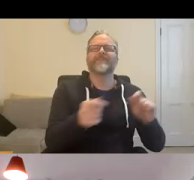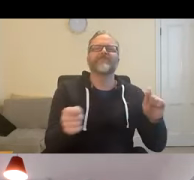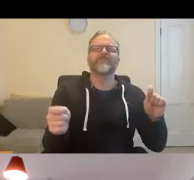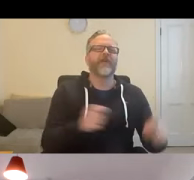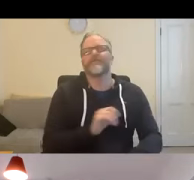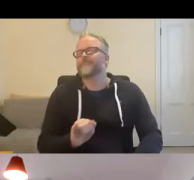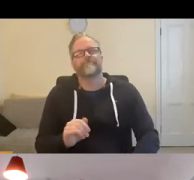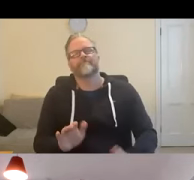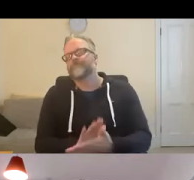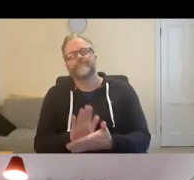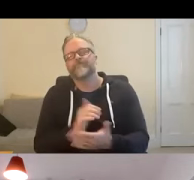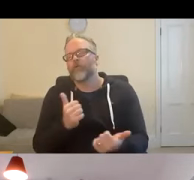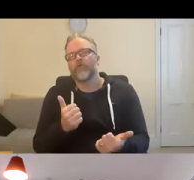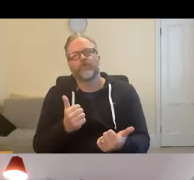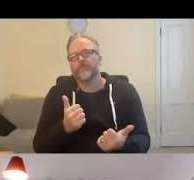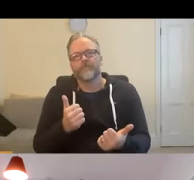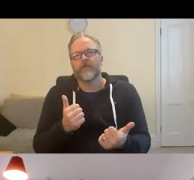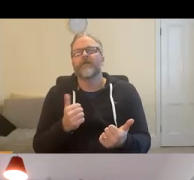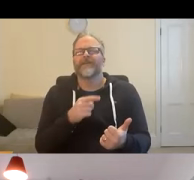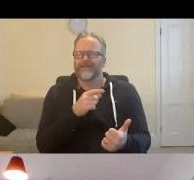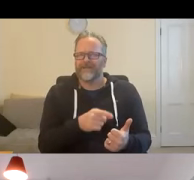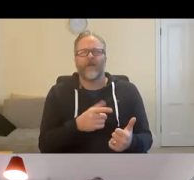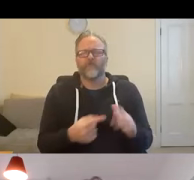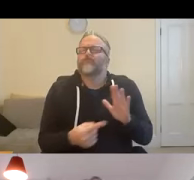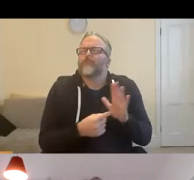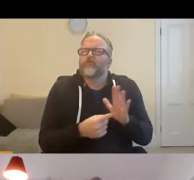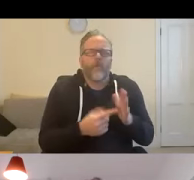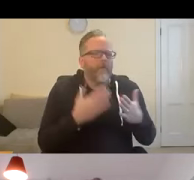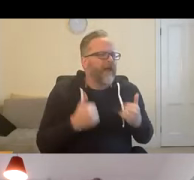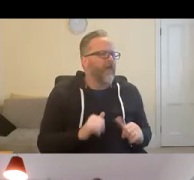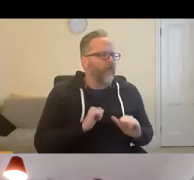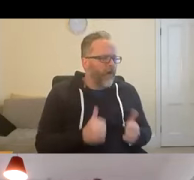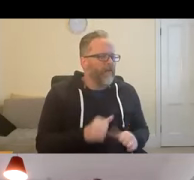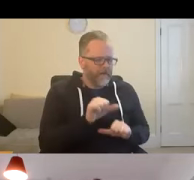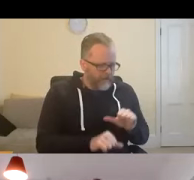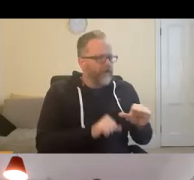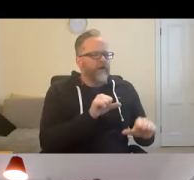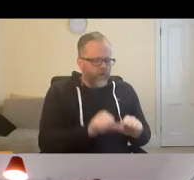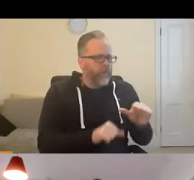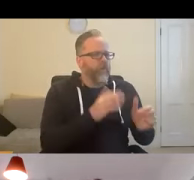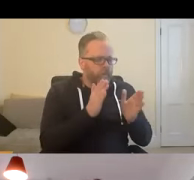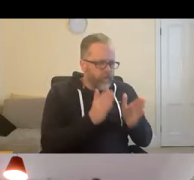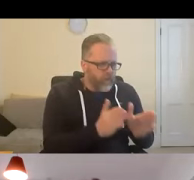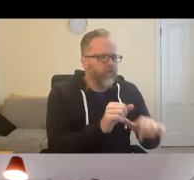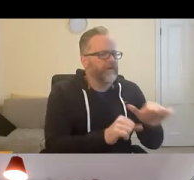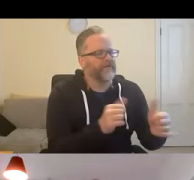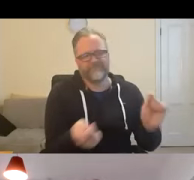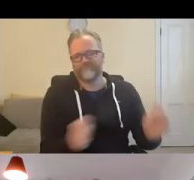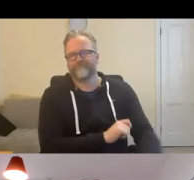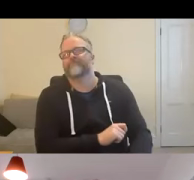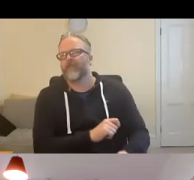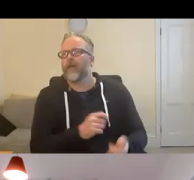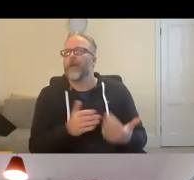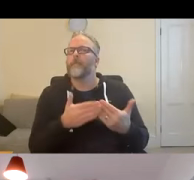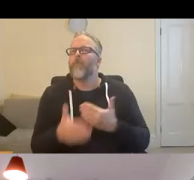in place that were very crucial to their mental health and well-being. So they've had much